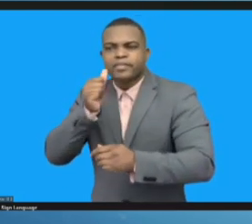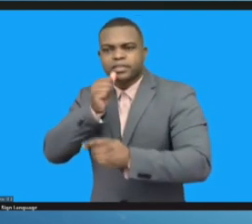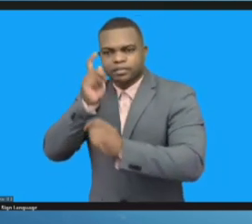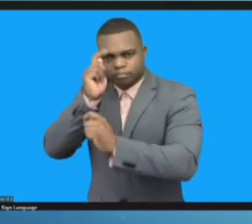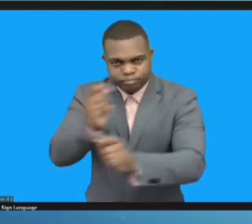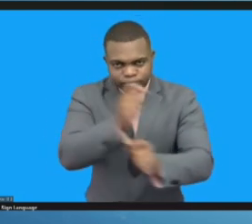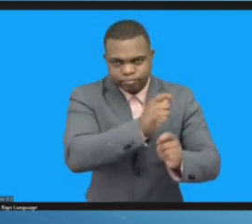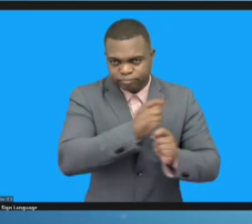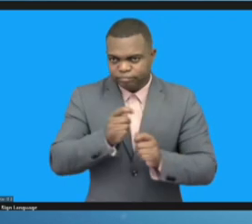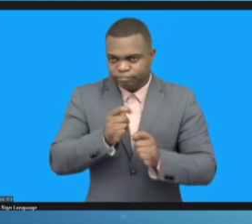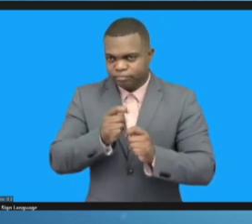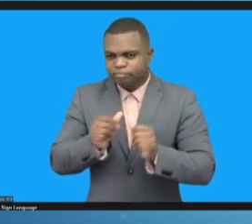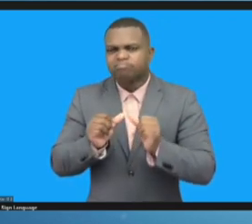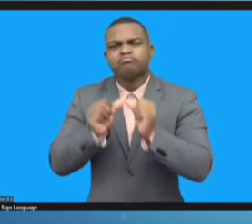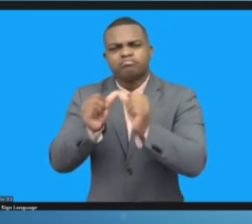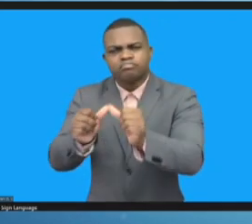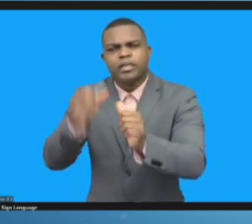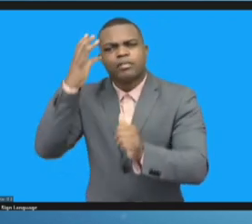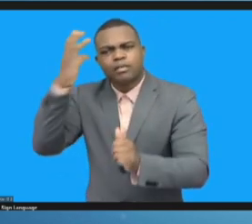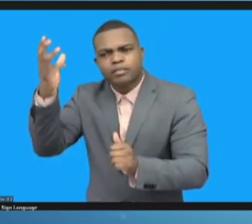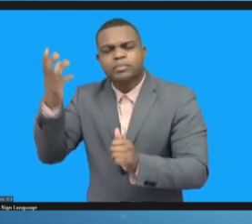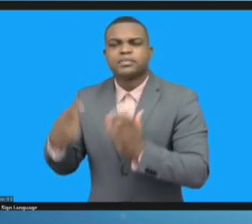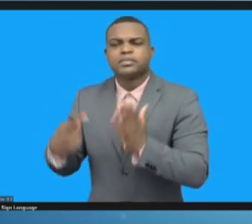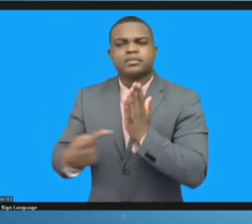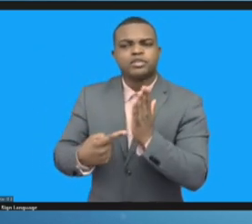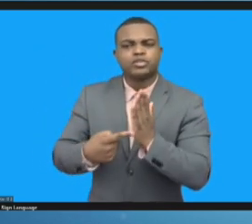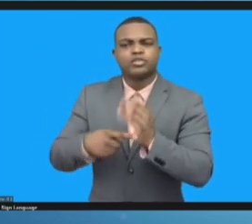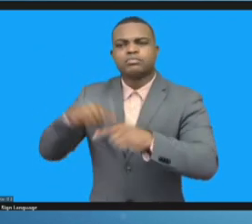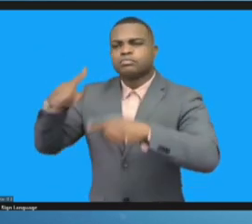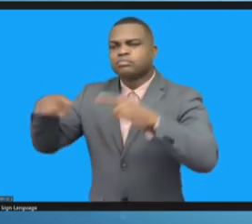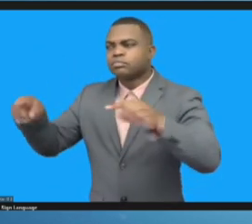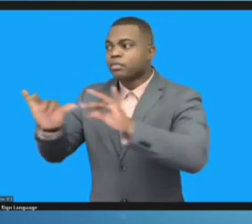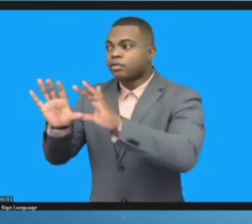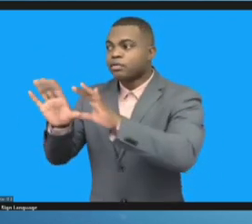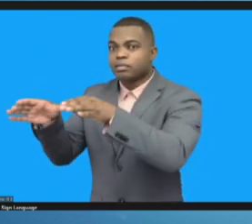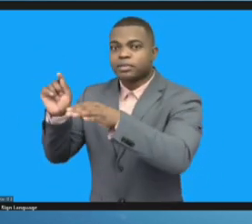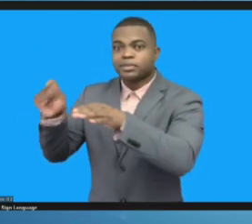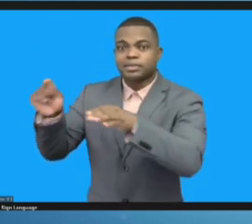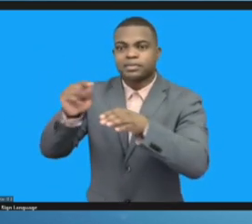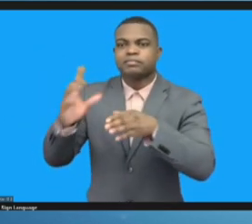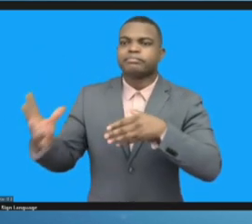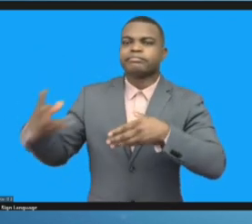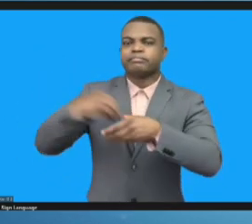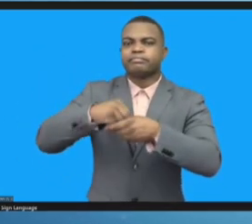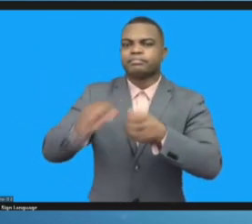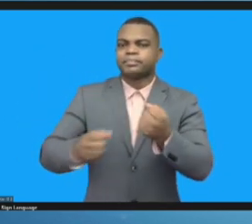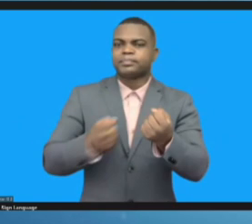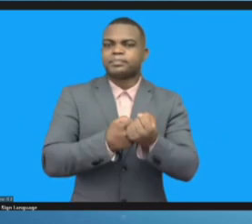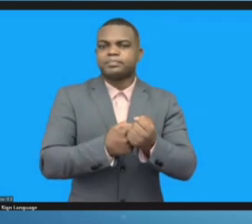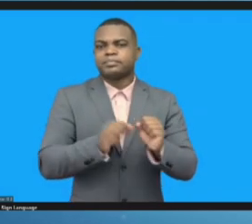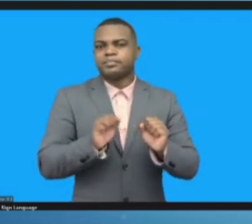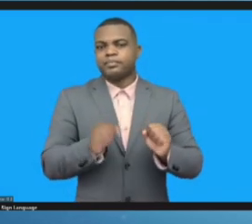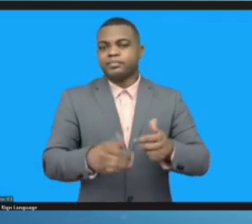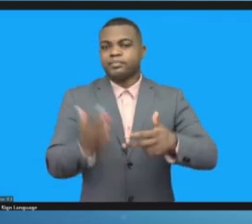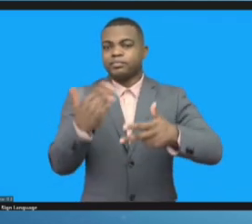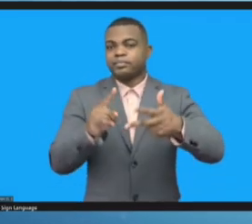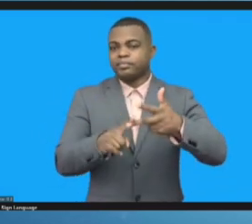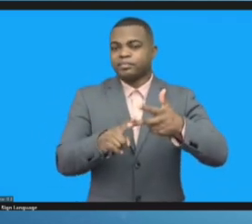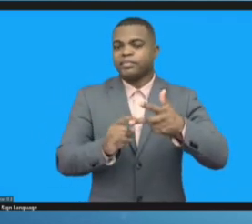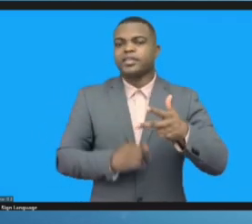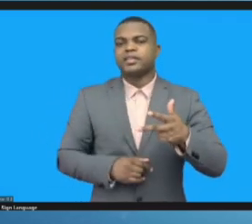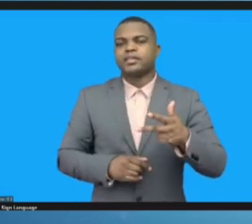which governments, working with technology companies and others, can foster the safe and responsible use of data. We are seeing